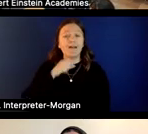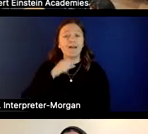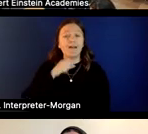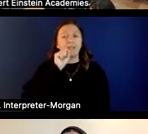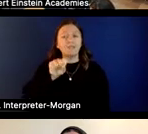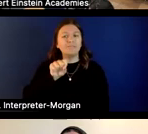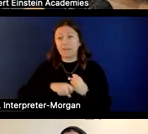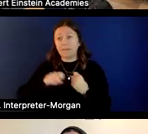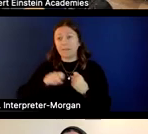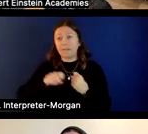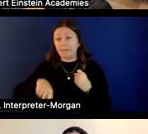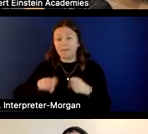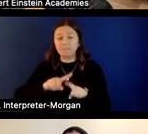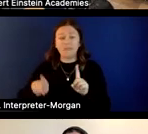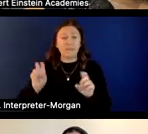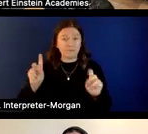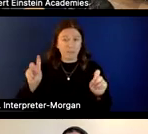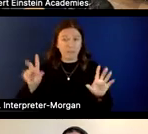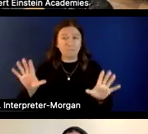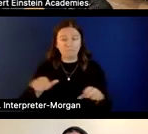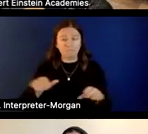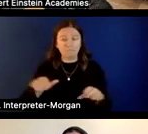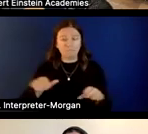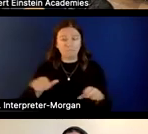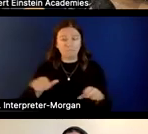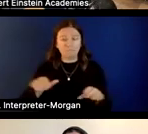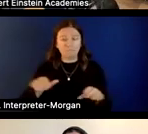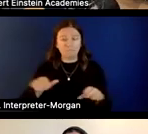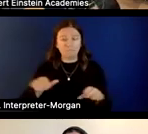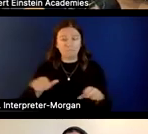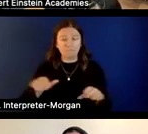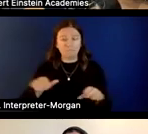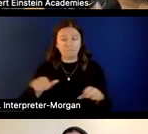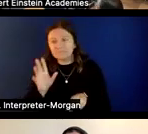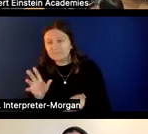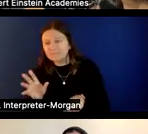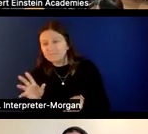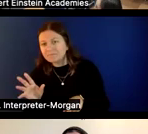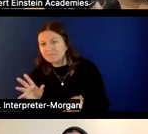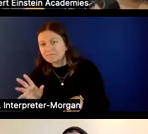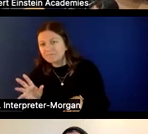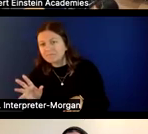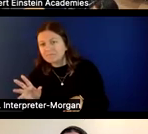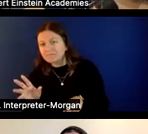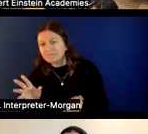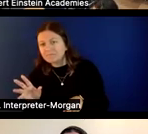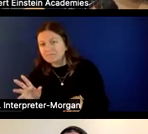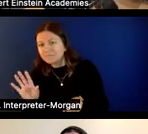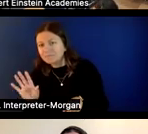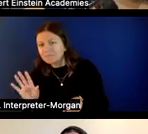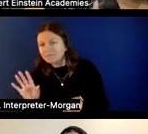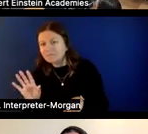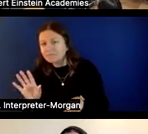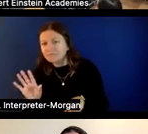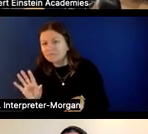okay. We'll figure some things out. We can get. Group night, Yeah. group not, was